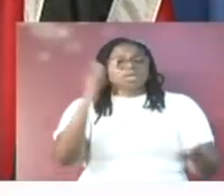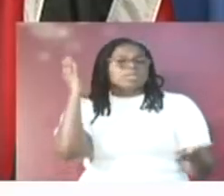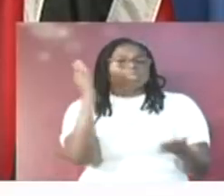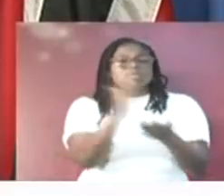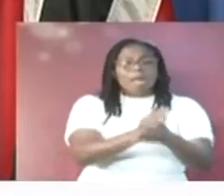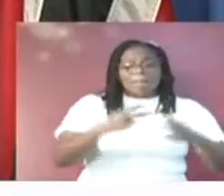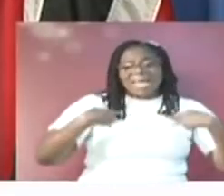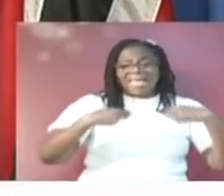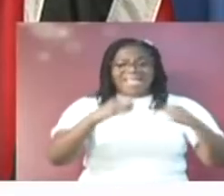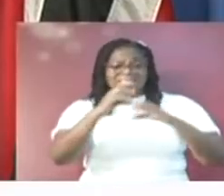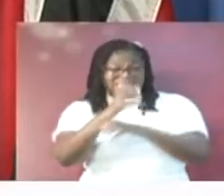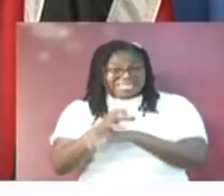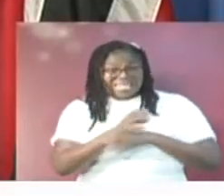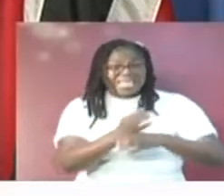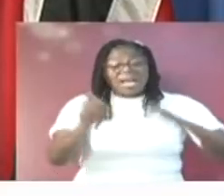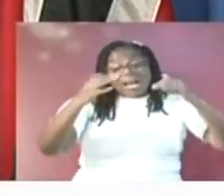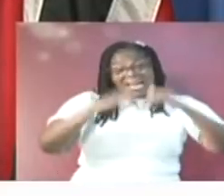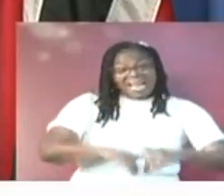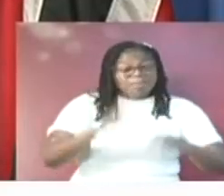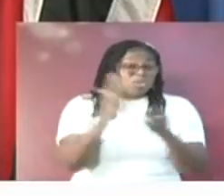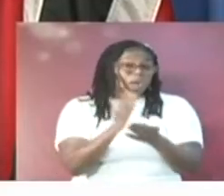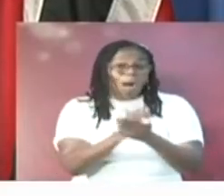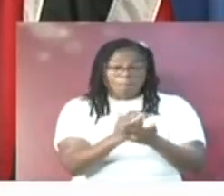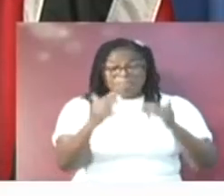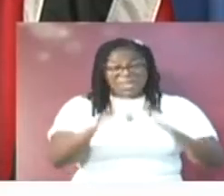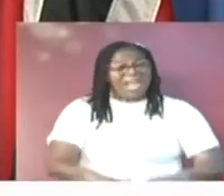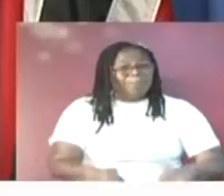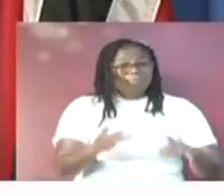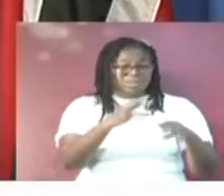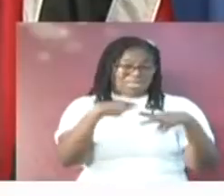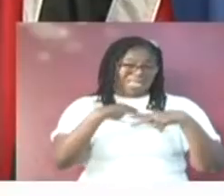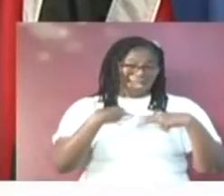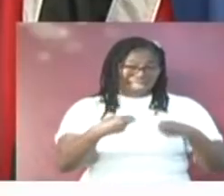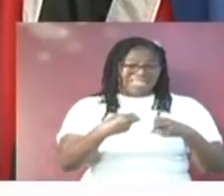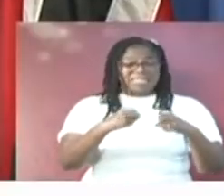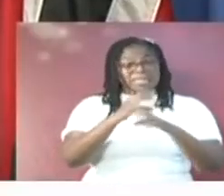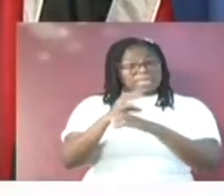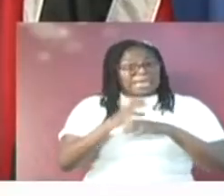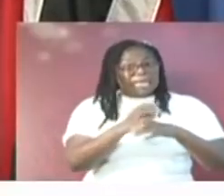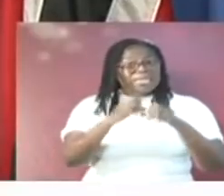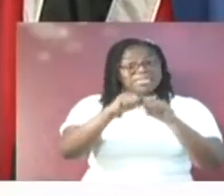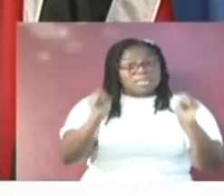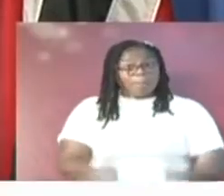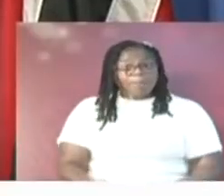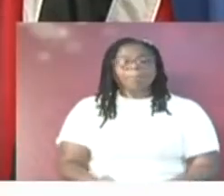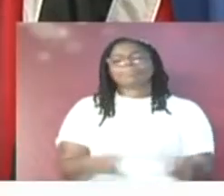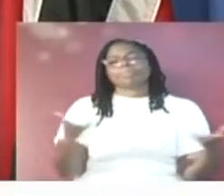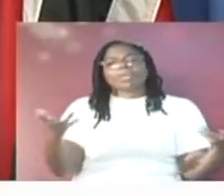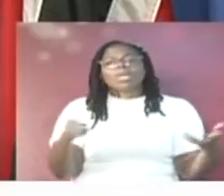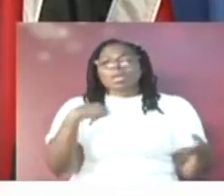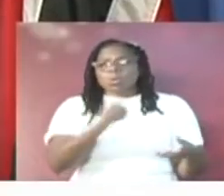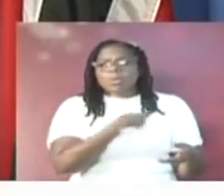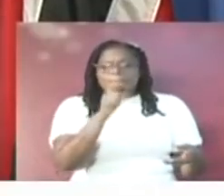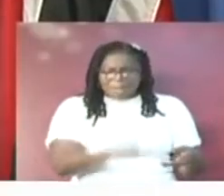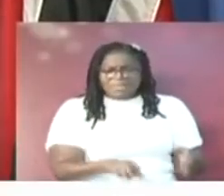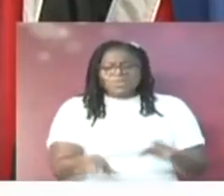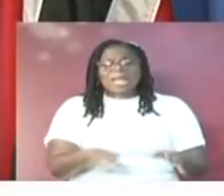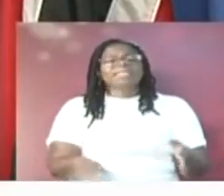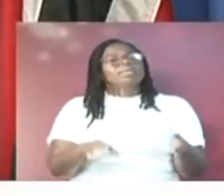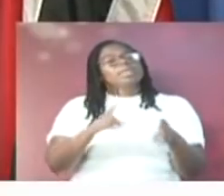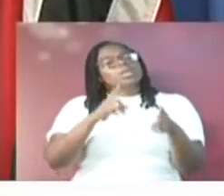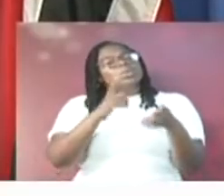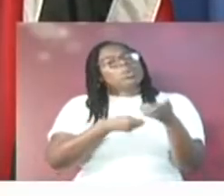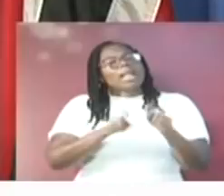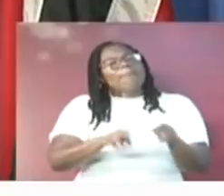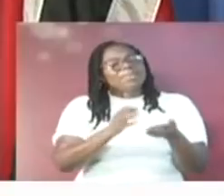of people sick and dead and dying? That is the option we face. So I, having sworn